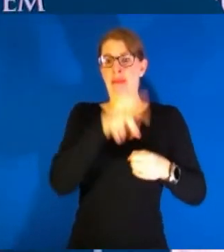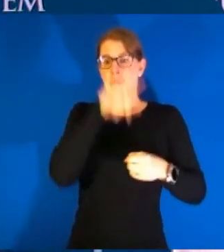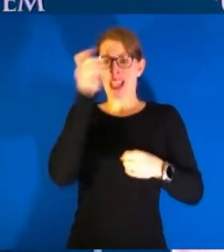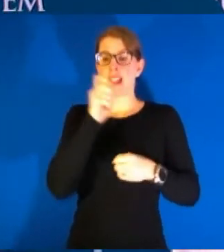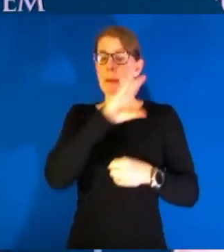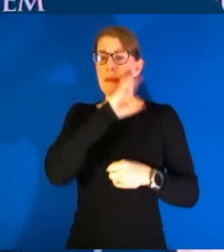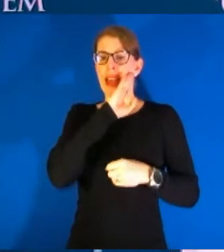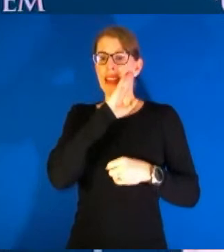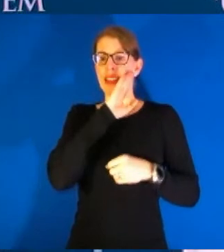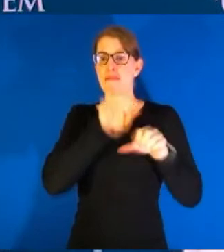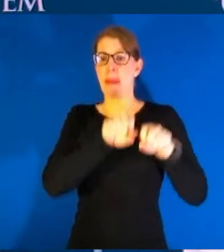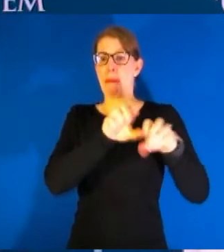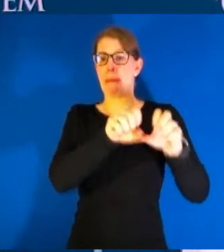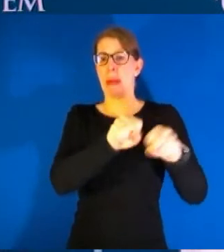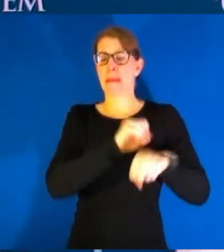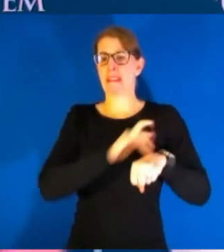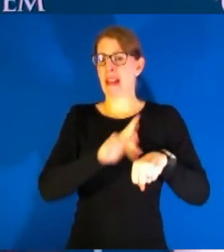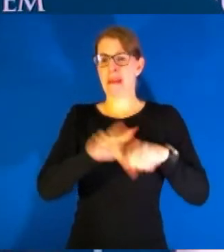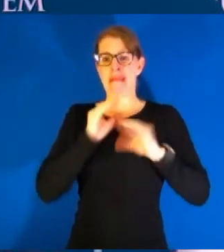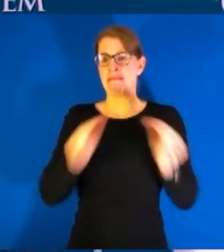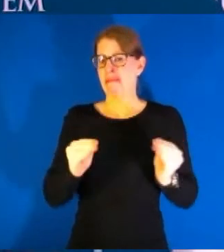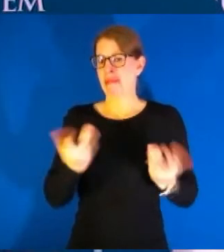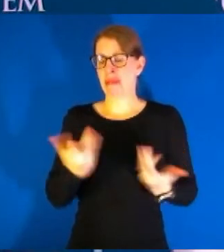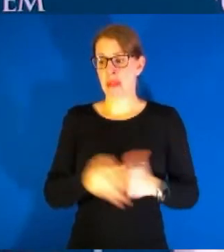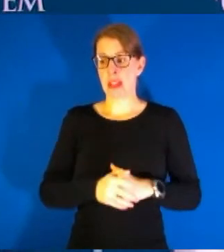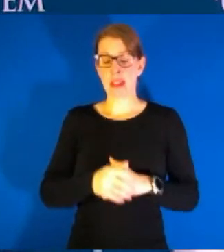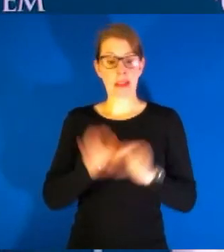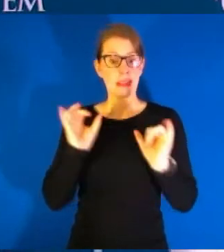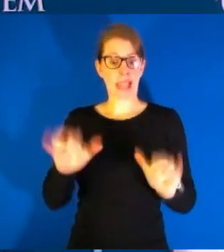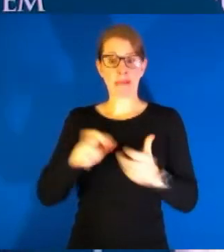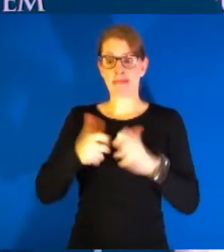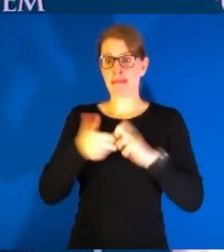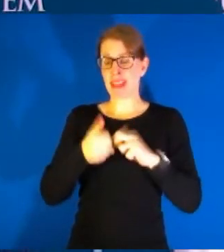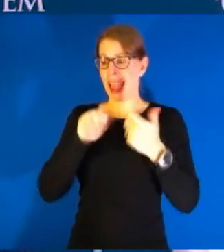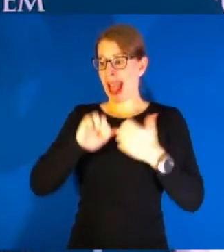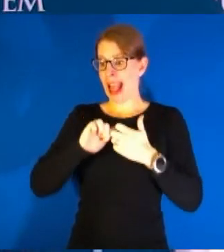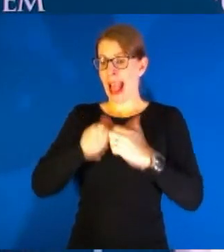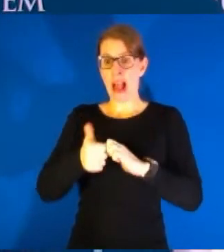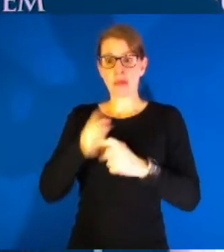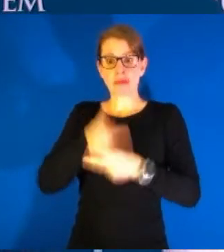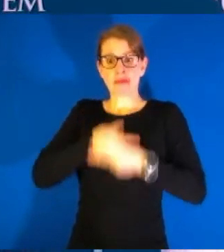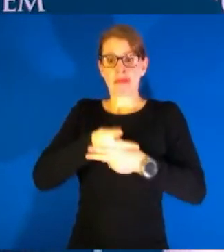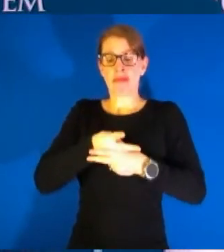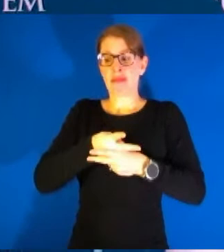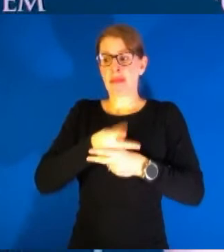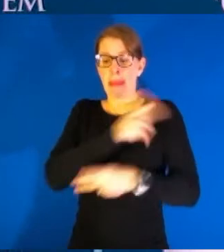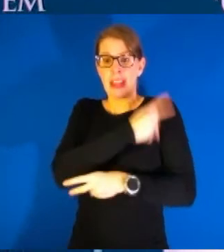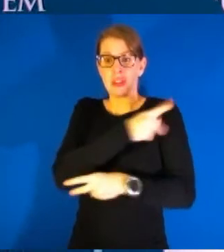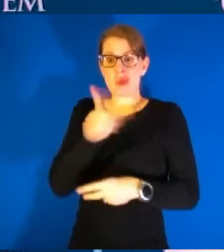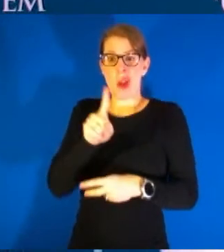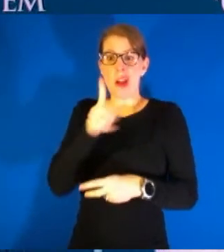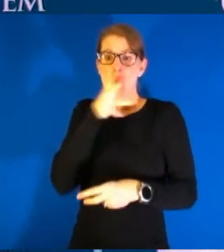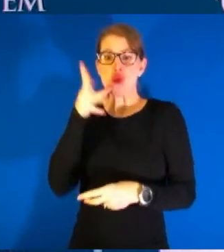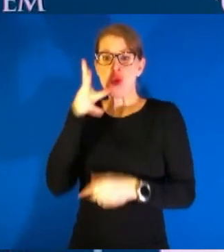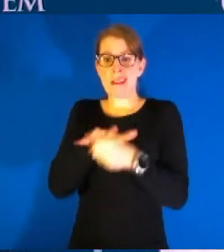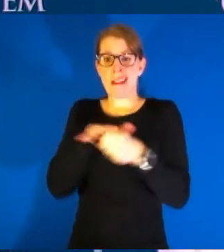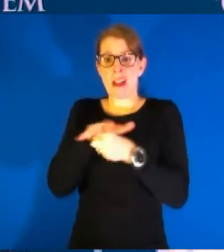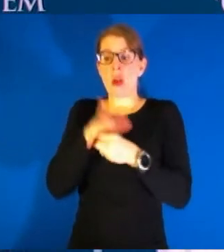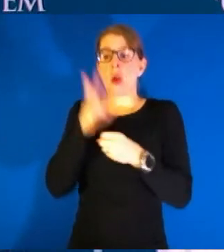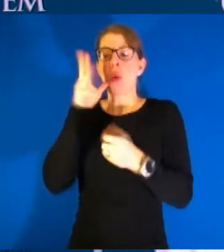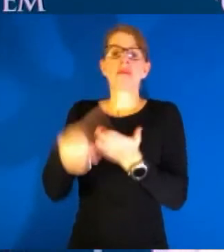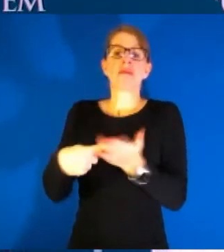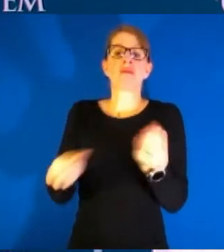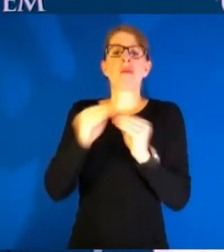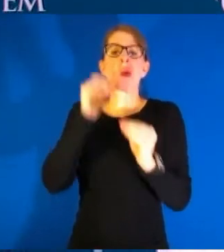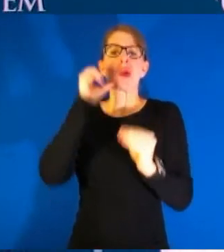so we're still left with the same dilemma of how you're going to take care of patients in rural areas. We're going to hear more about that tomorrow on open